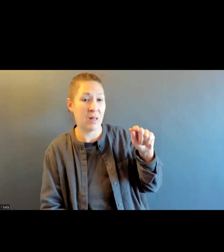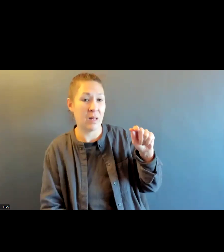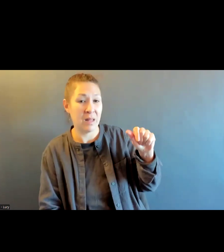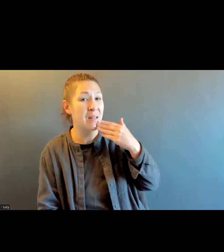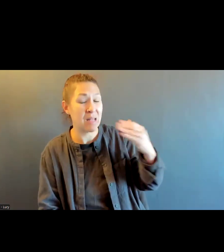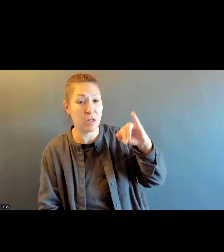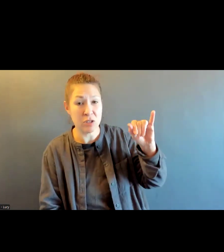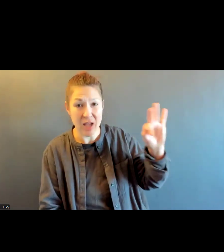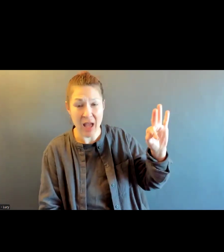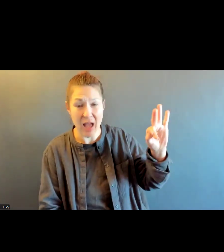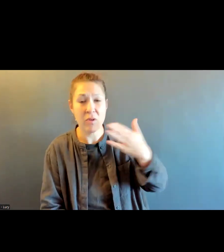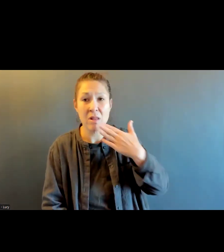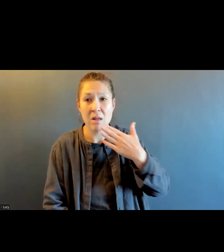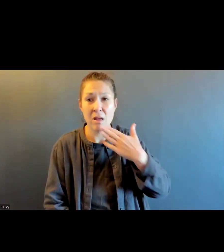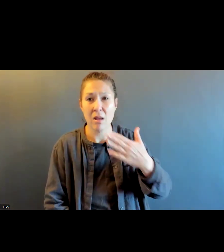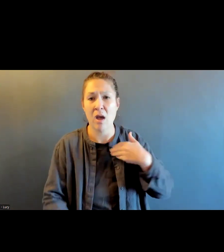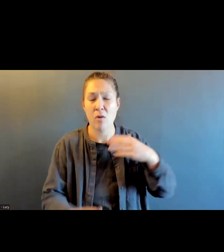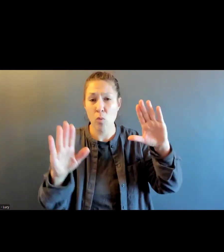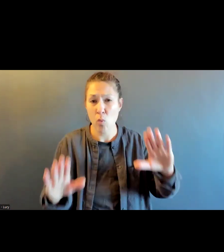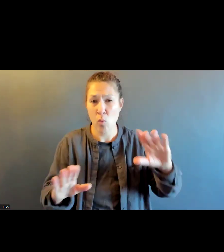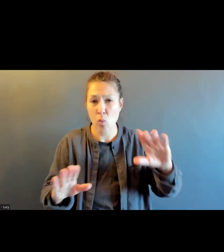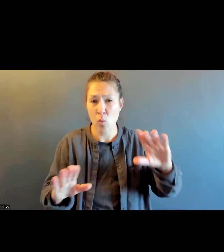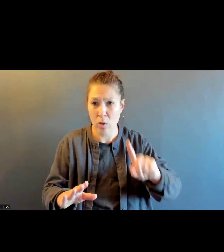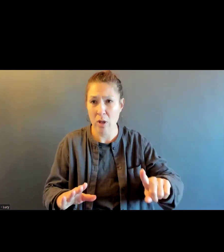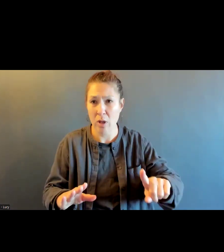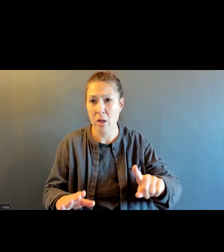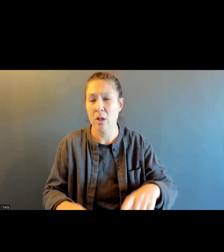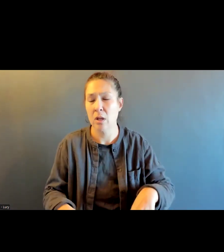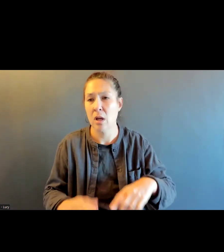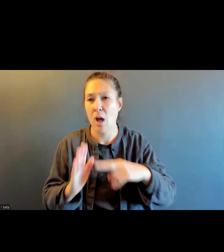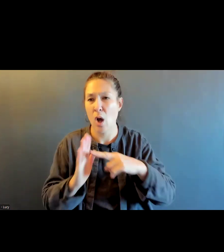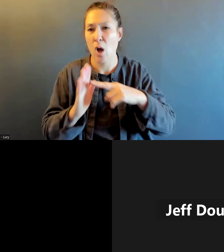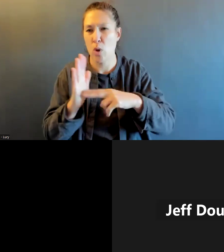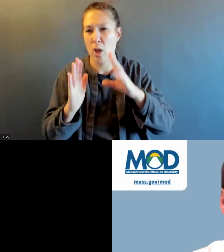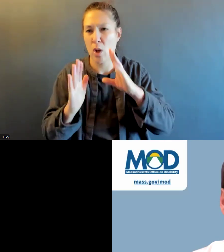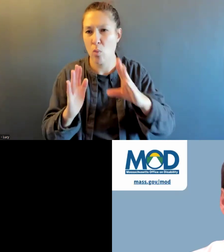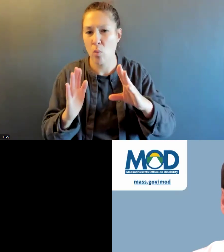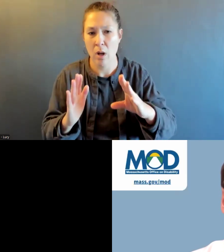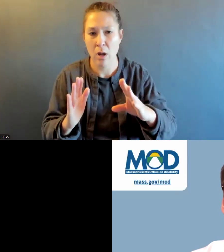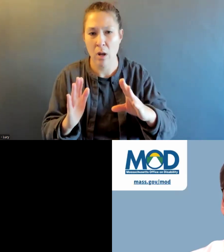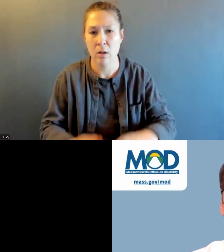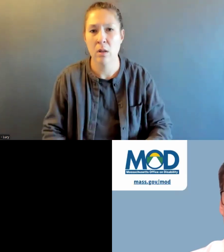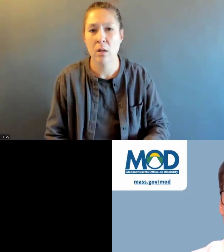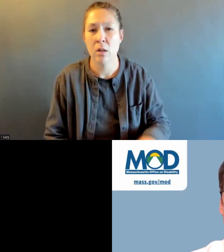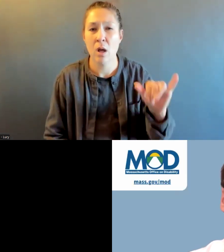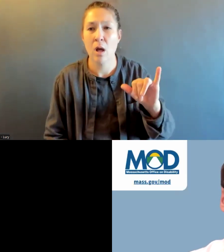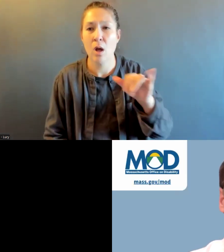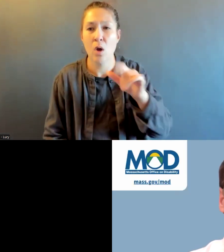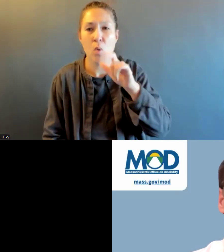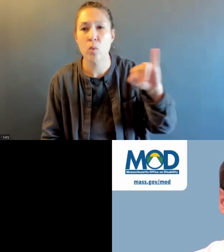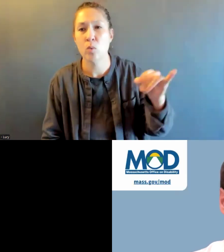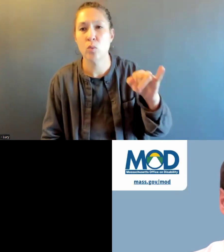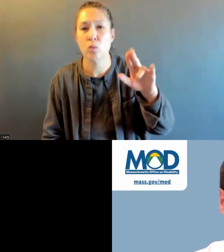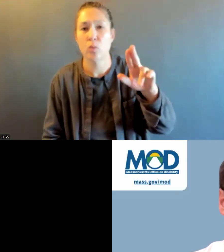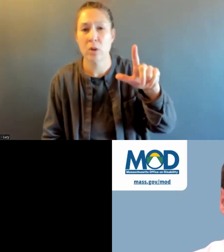great questions in the Q&A, so I'm going to start reading those. We also have Julia O'Leary,